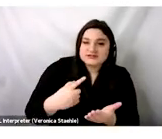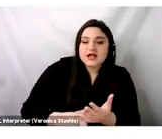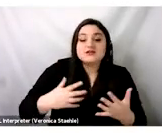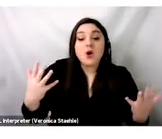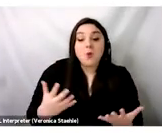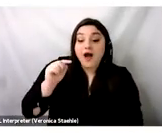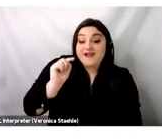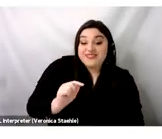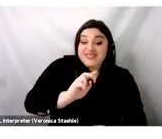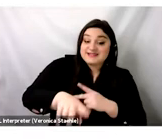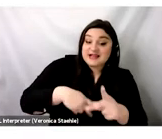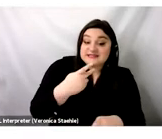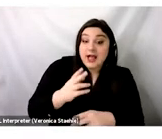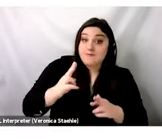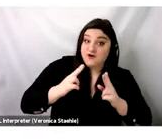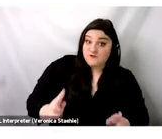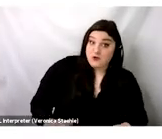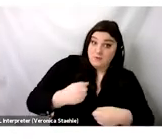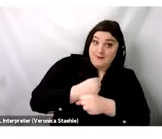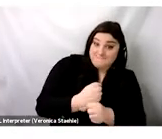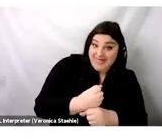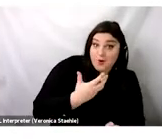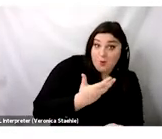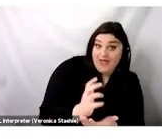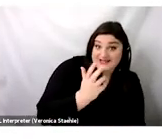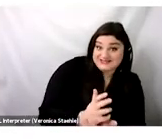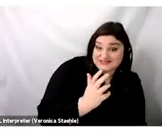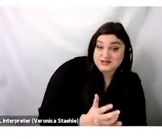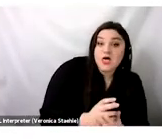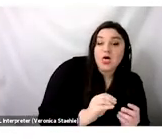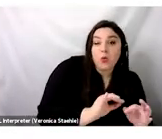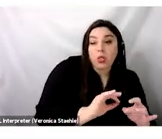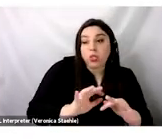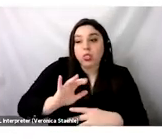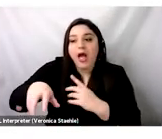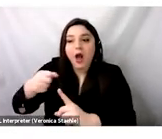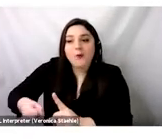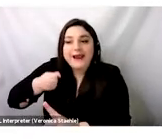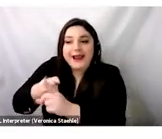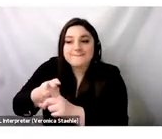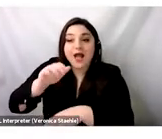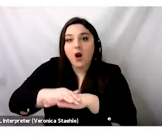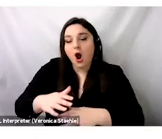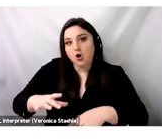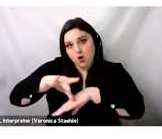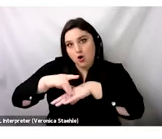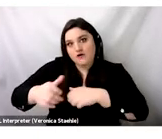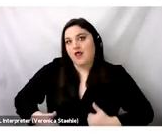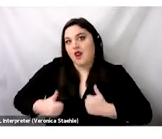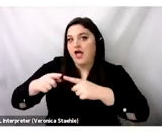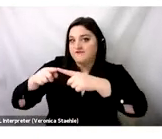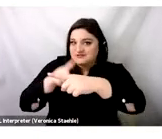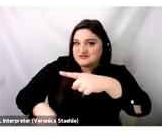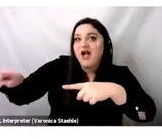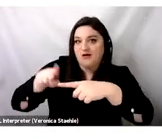make waste models are going to collide with Earth's natural cycles. We're taking a linear process and